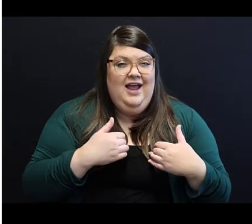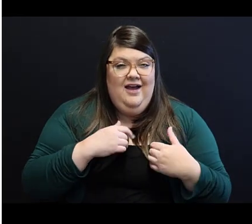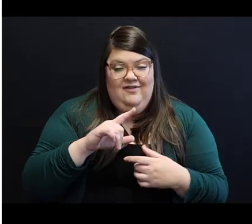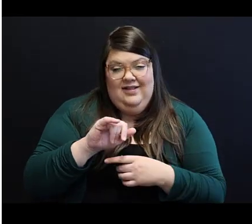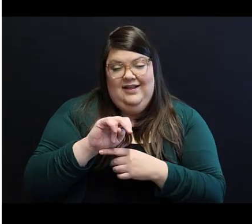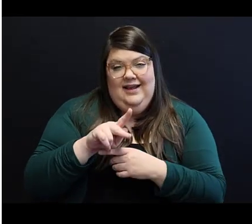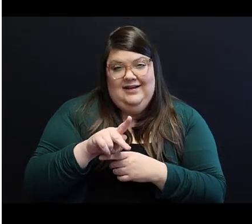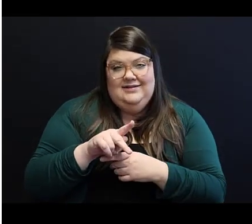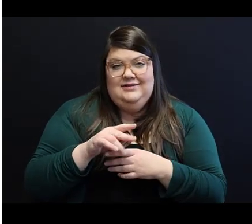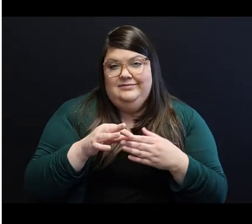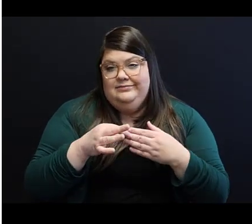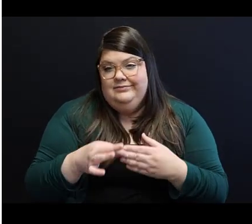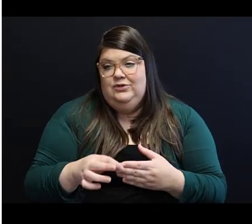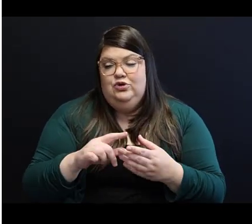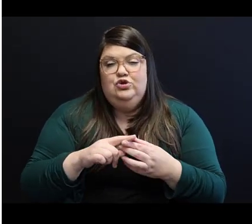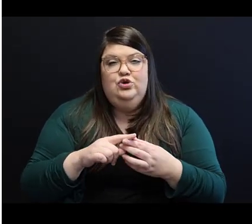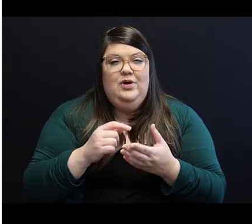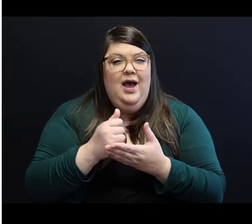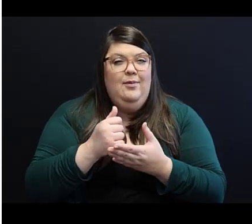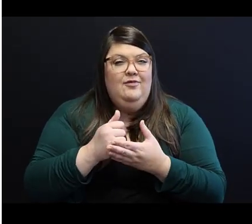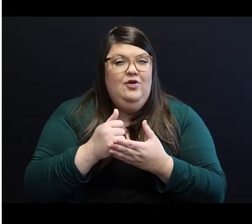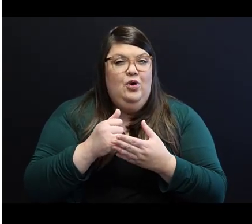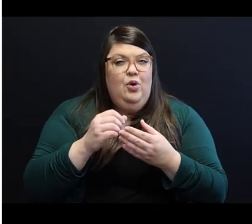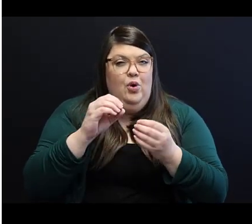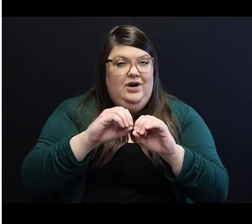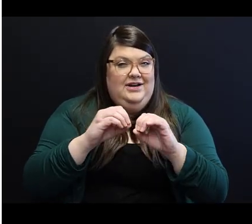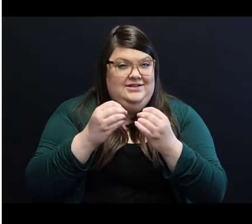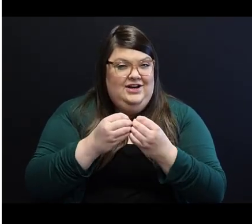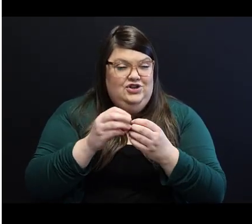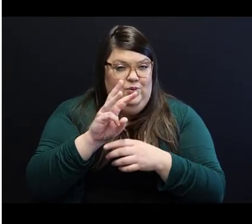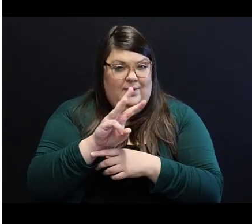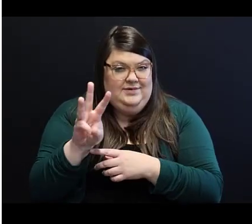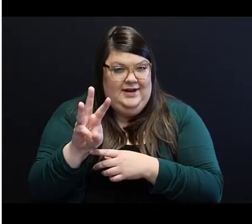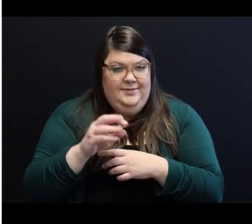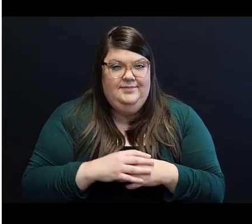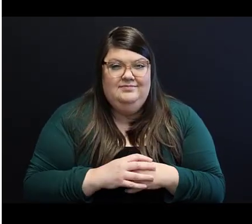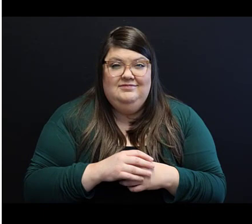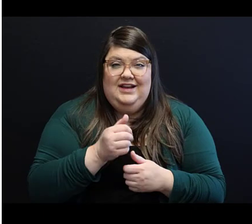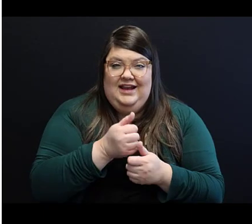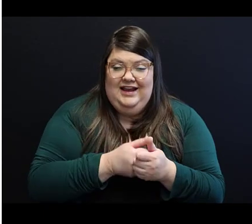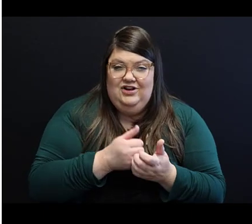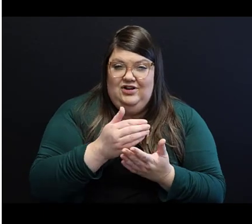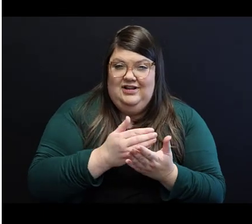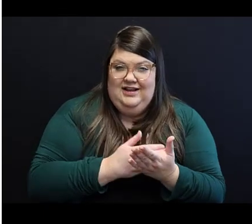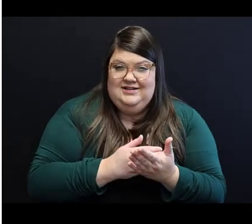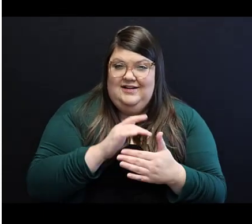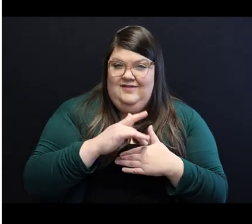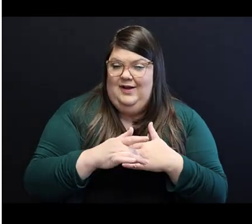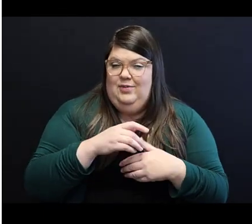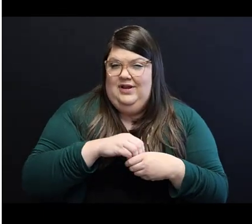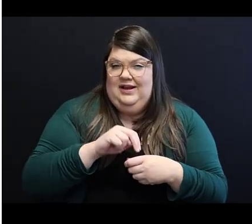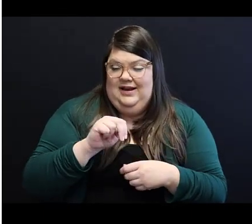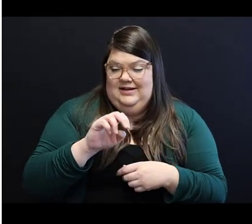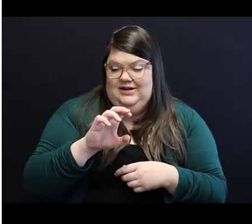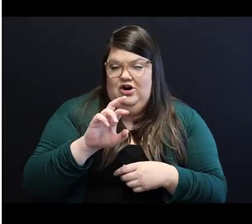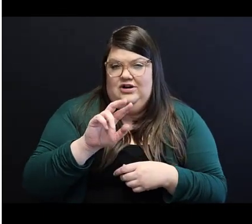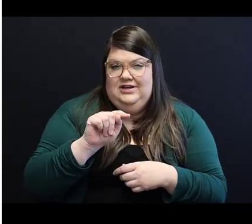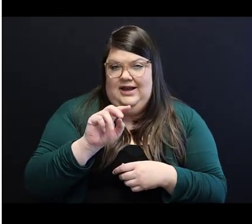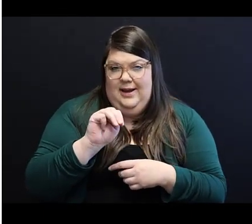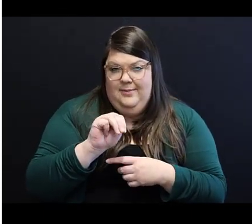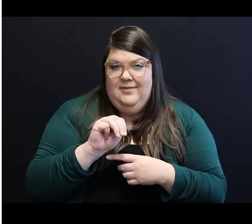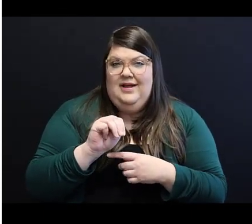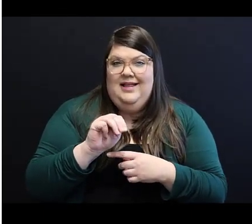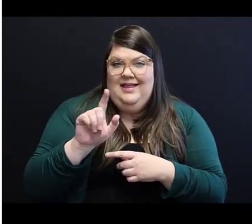organizations' websites. Each curated list is available in the NCRTM library and begins with the title